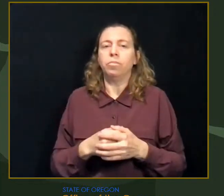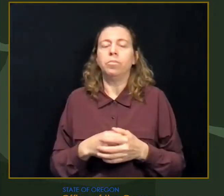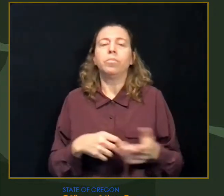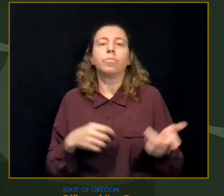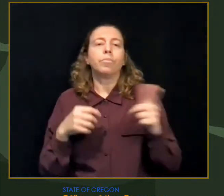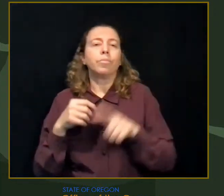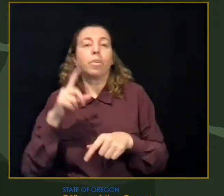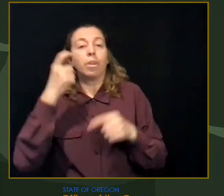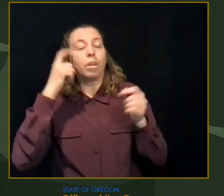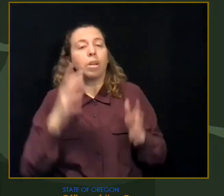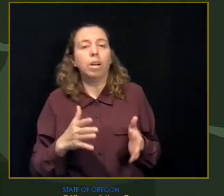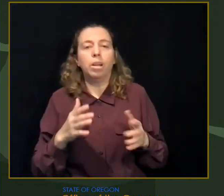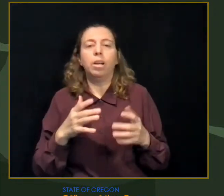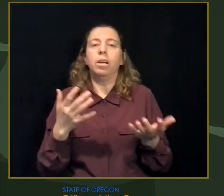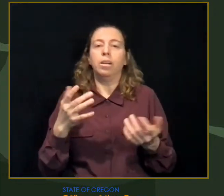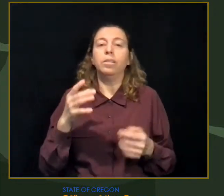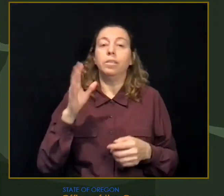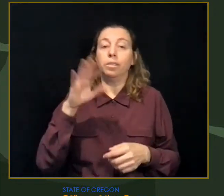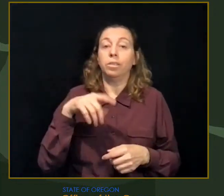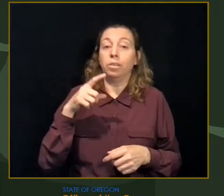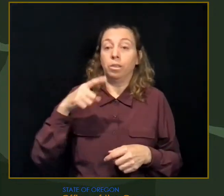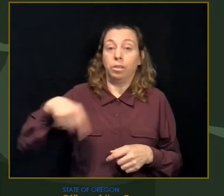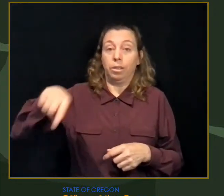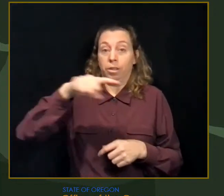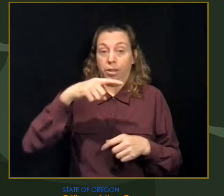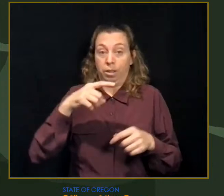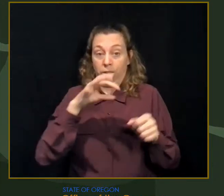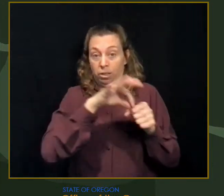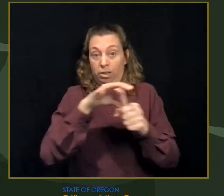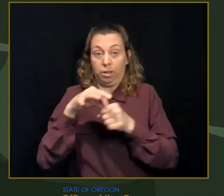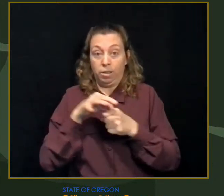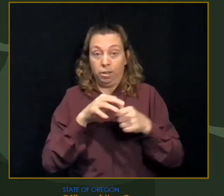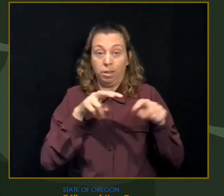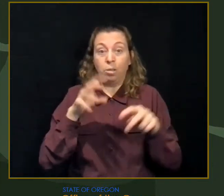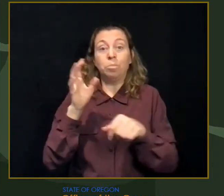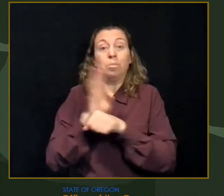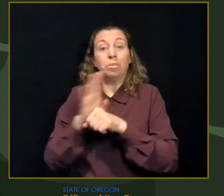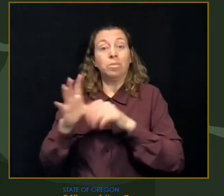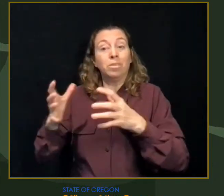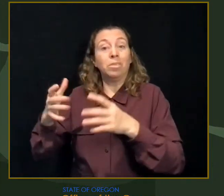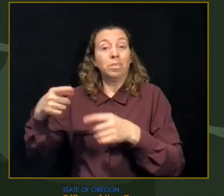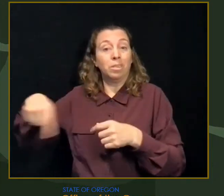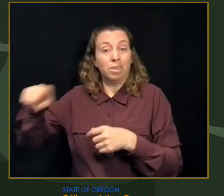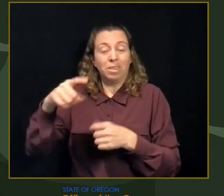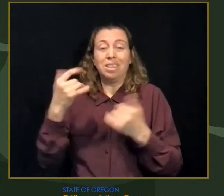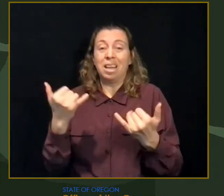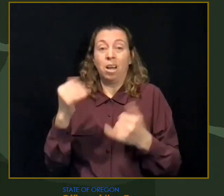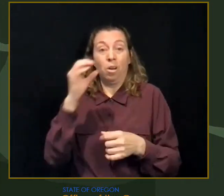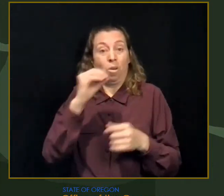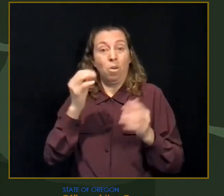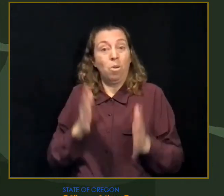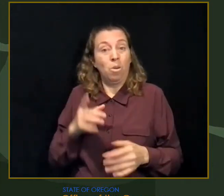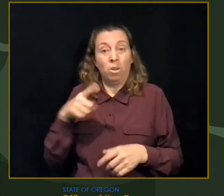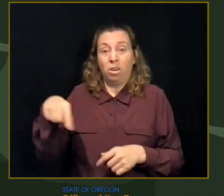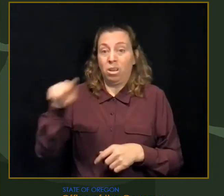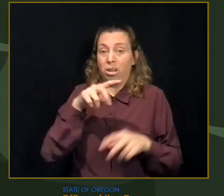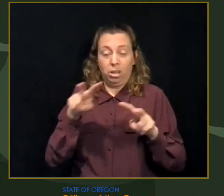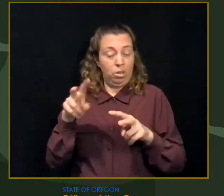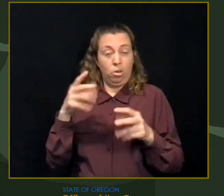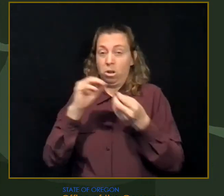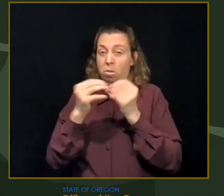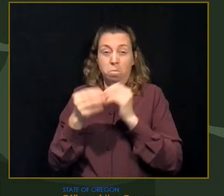and businesses is that COVID is surging right now across Oregon. It takes